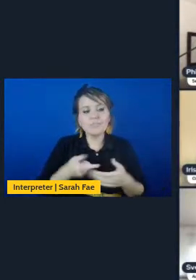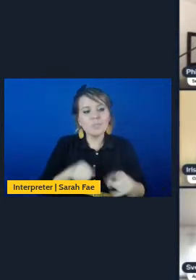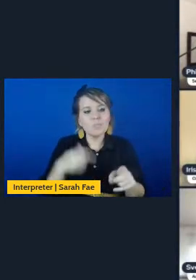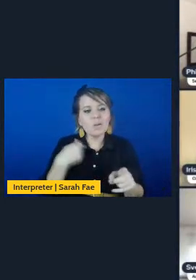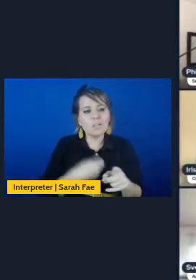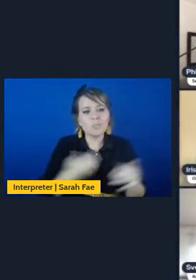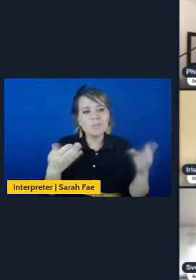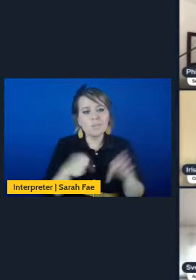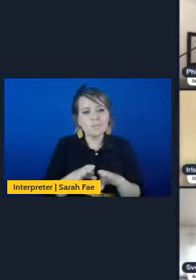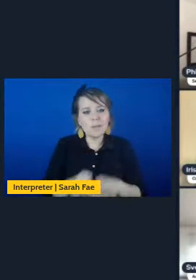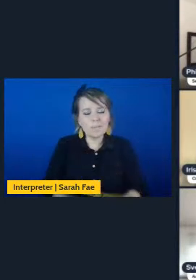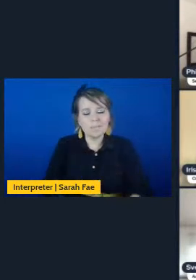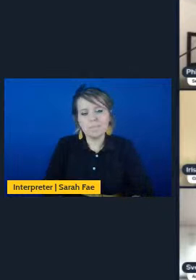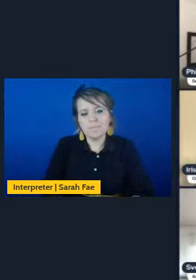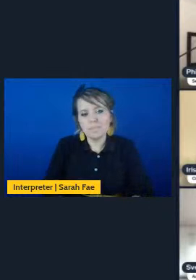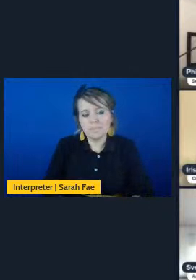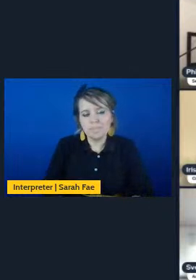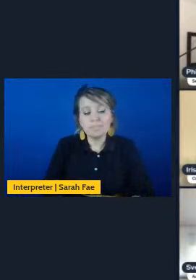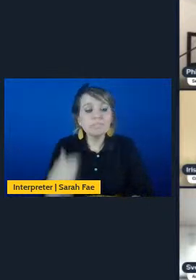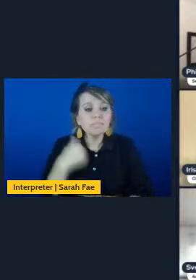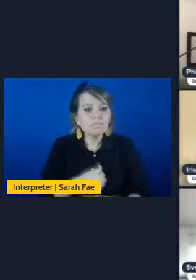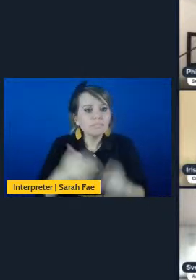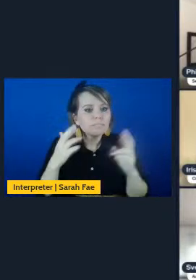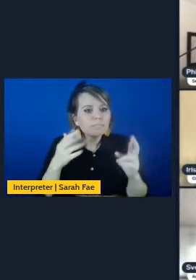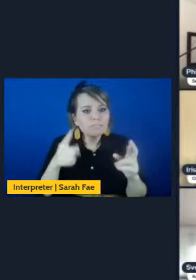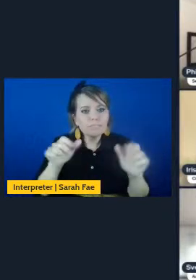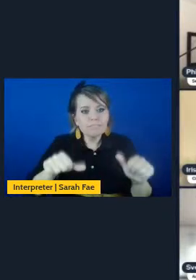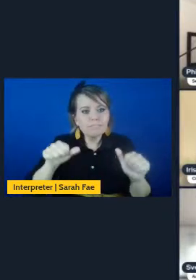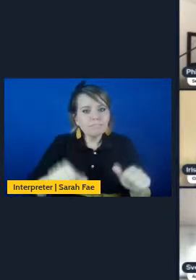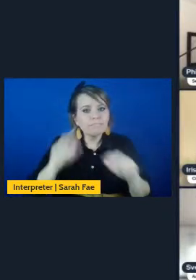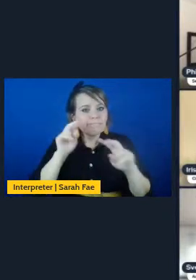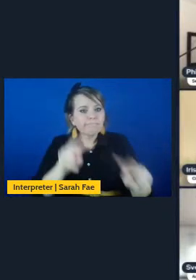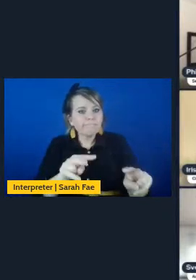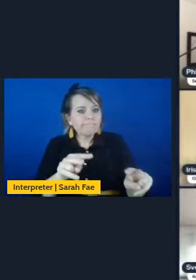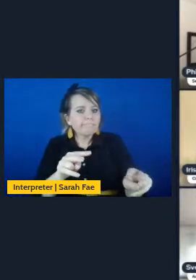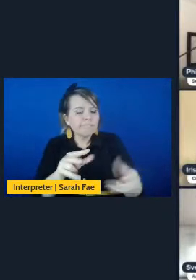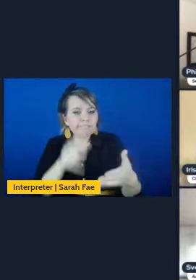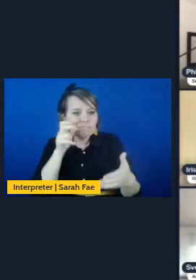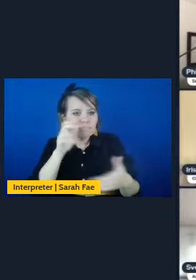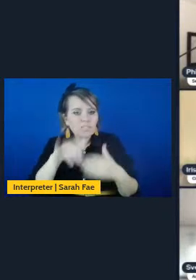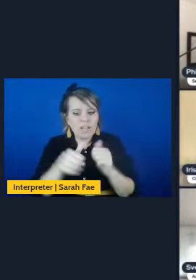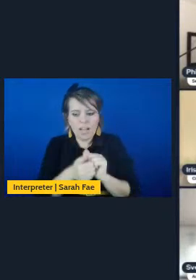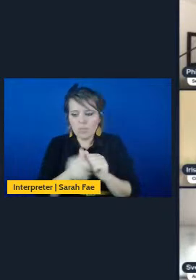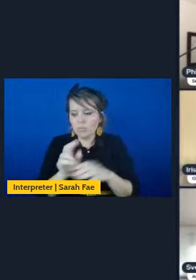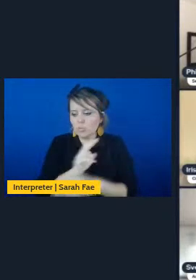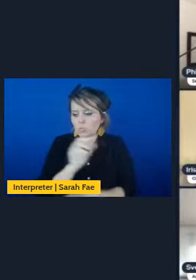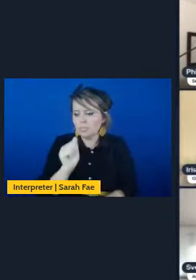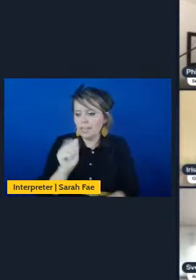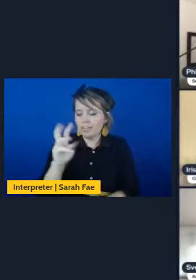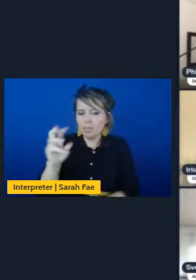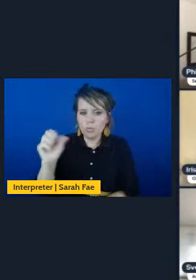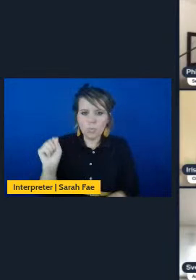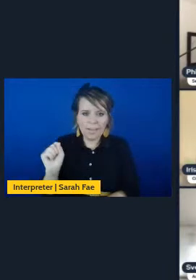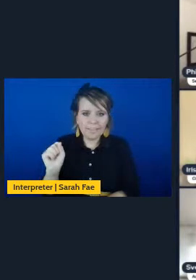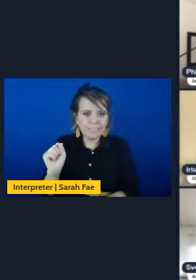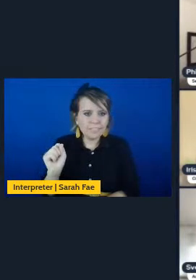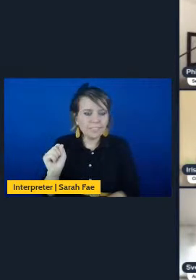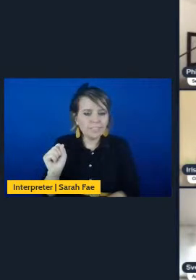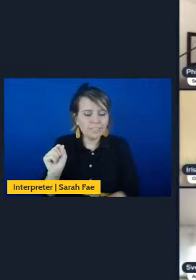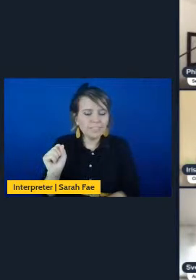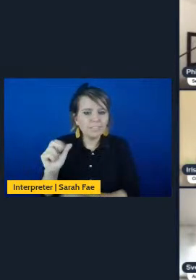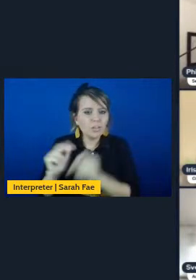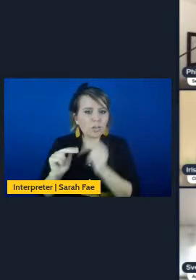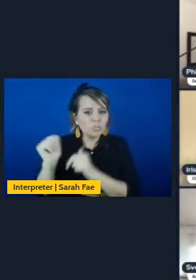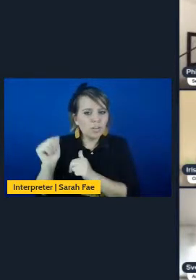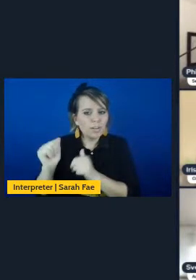out. We hope that you were able to take away how to use AWS CDK constructs to run integration tests in